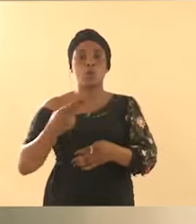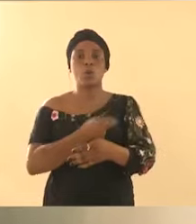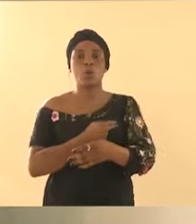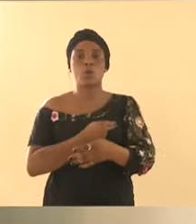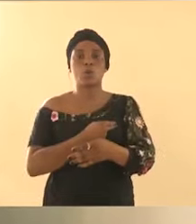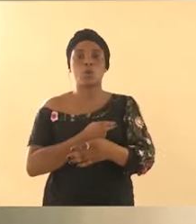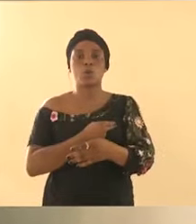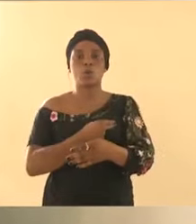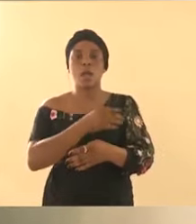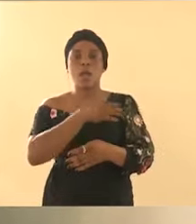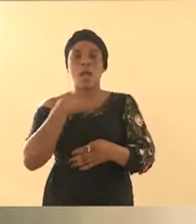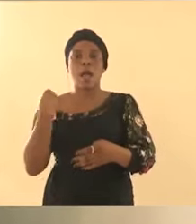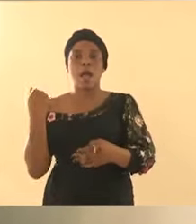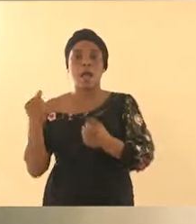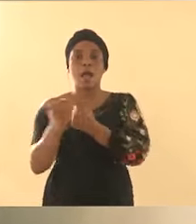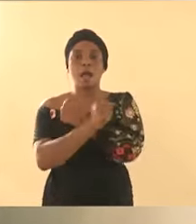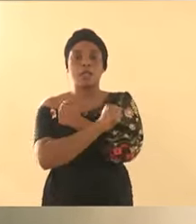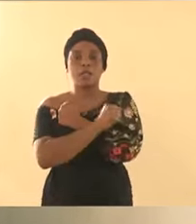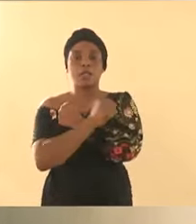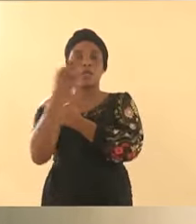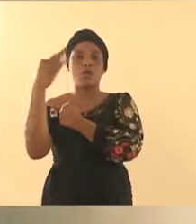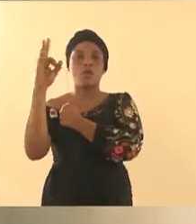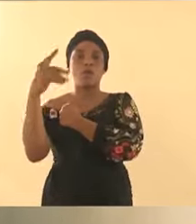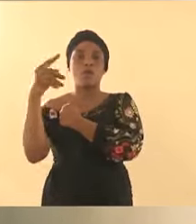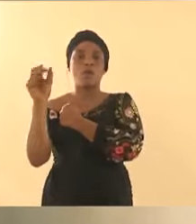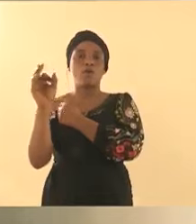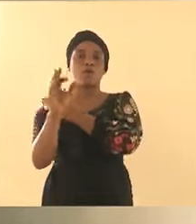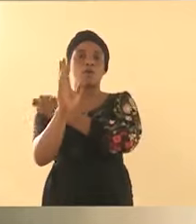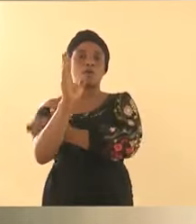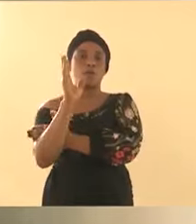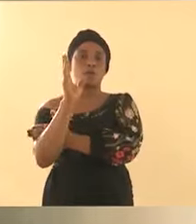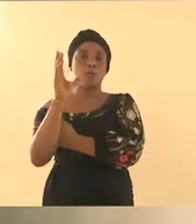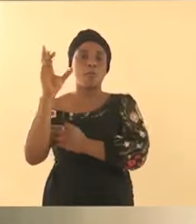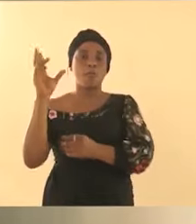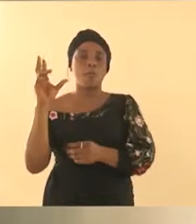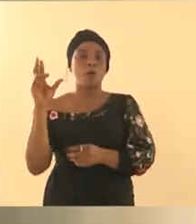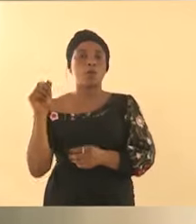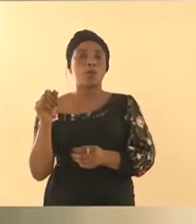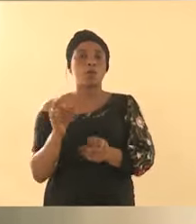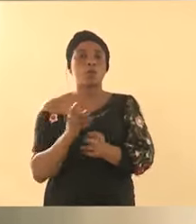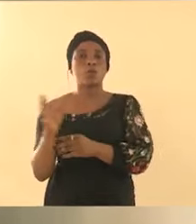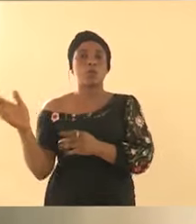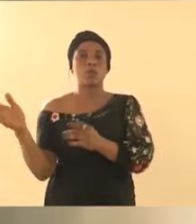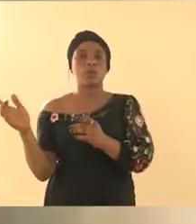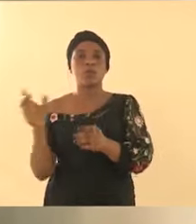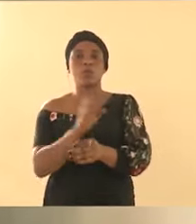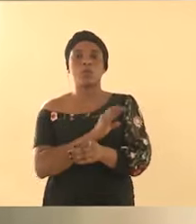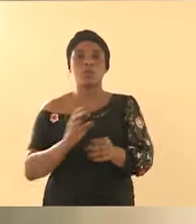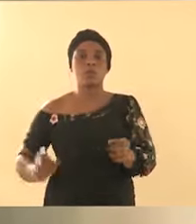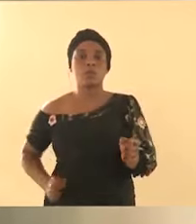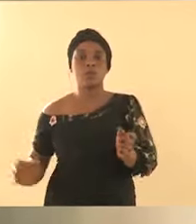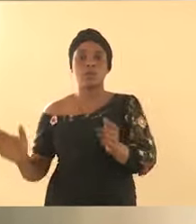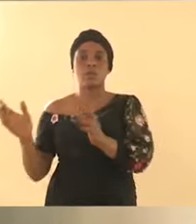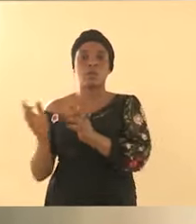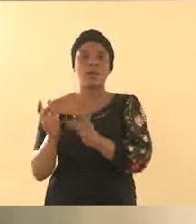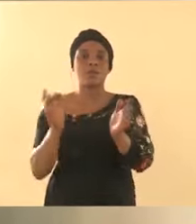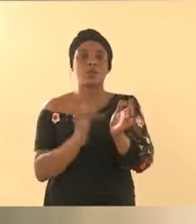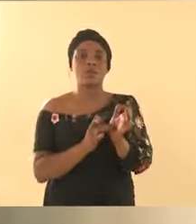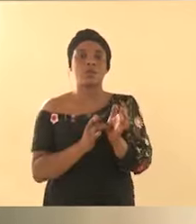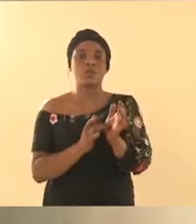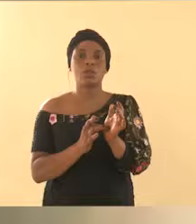us. Will be able to come between us. And the love of God. And the love of God. Known to us in Christ